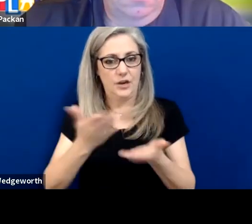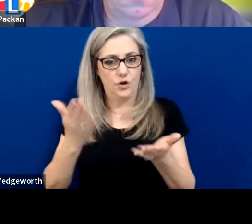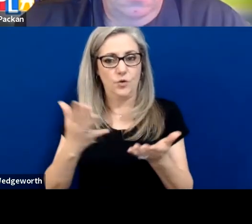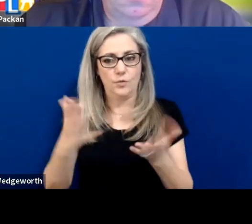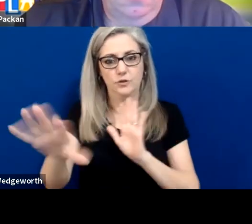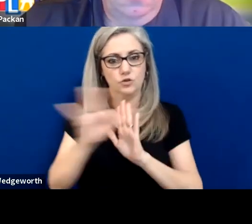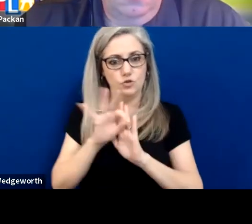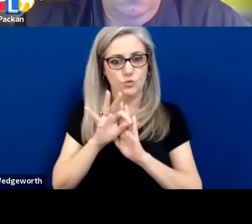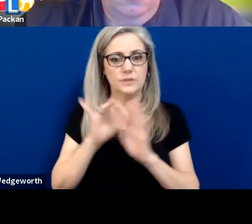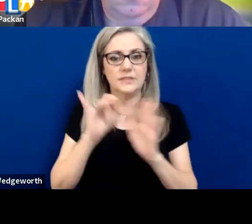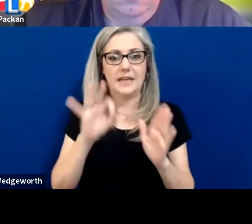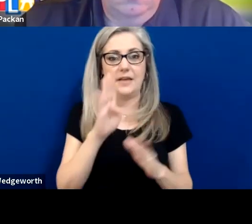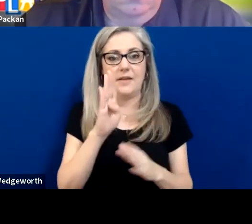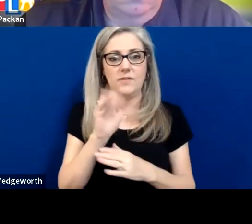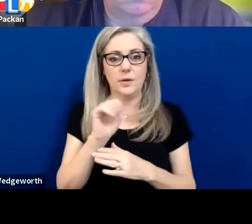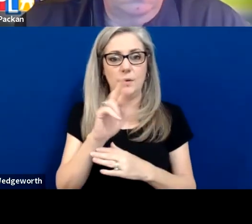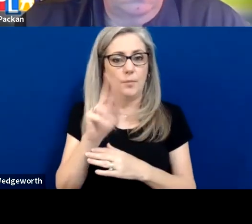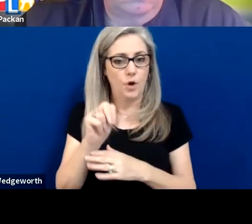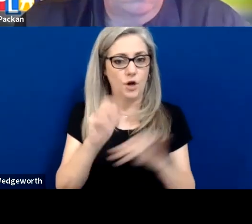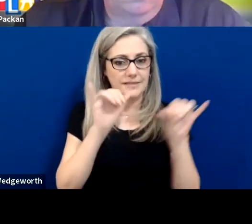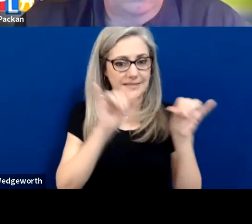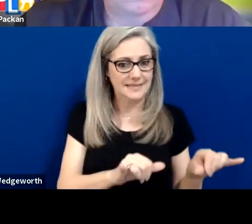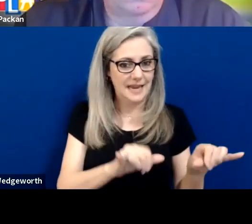or goes. So